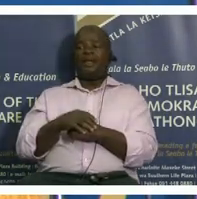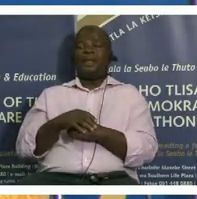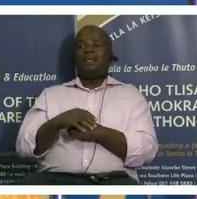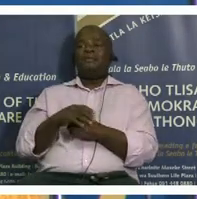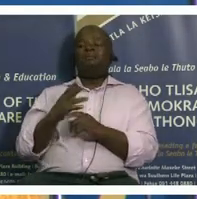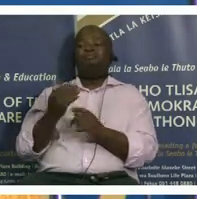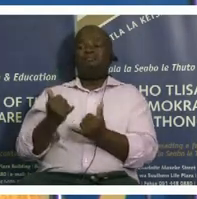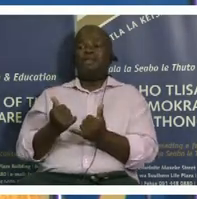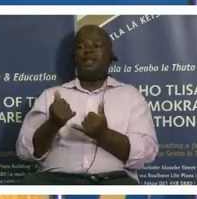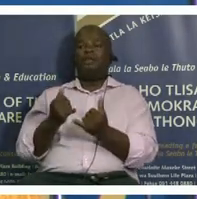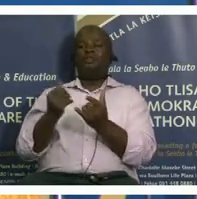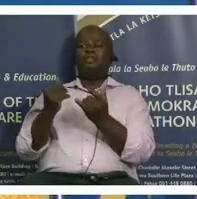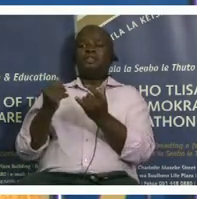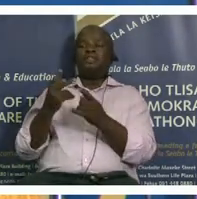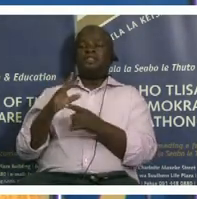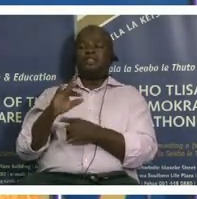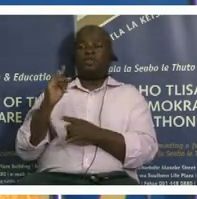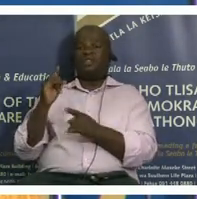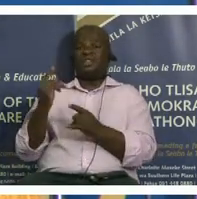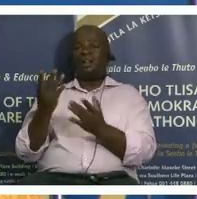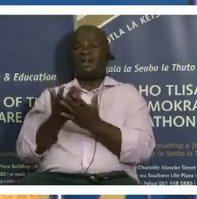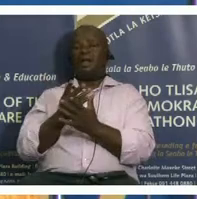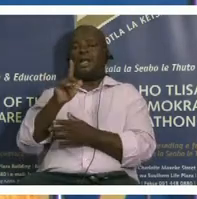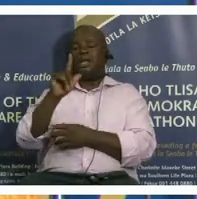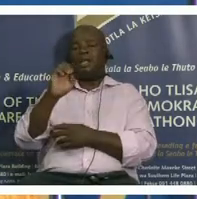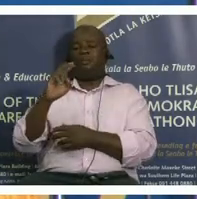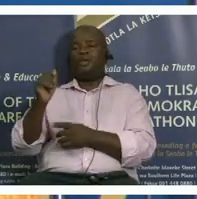at Leboneng Special School in